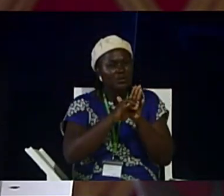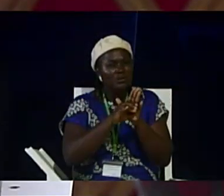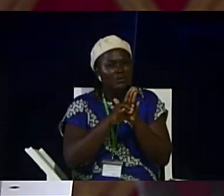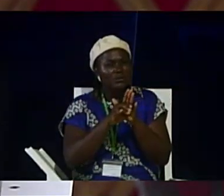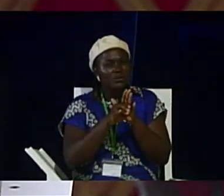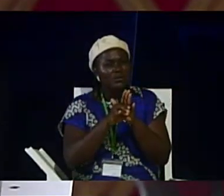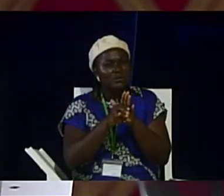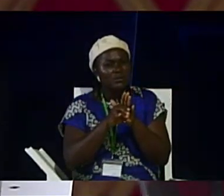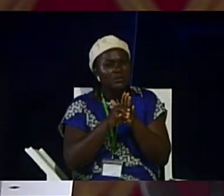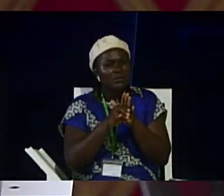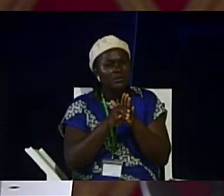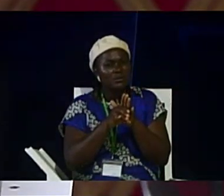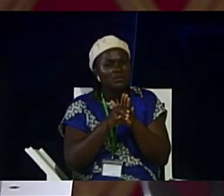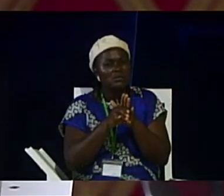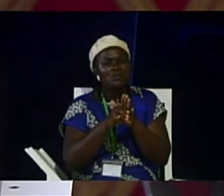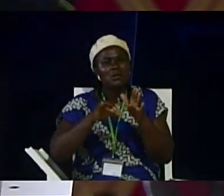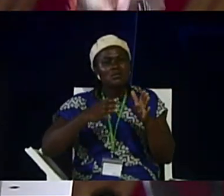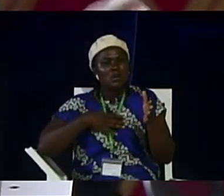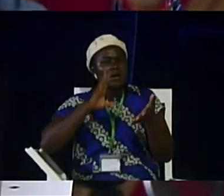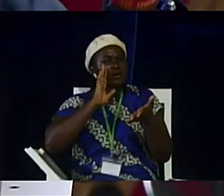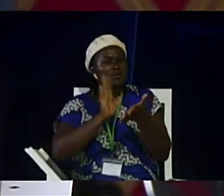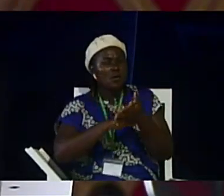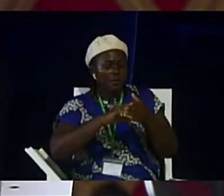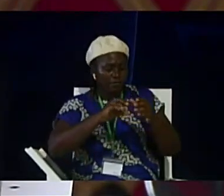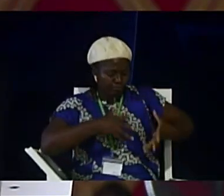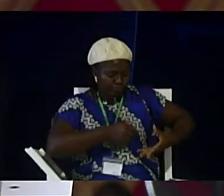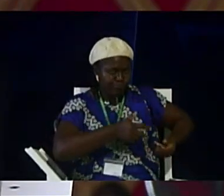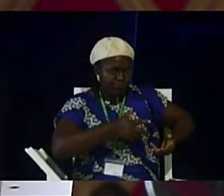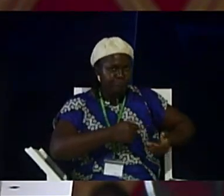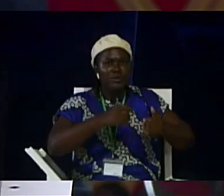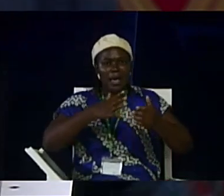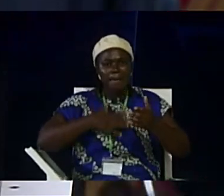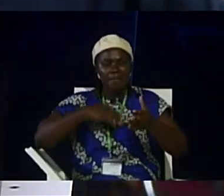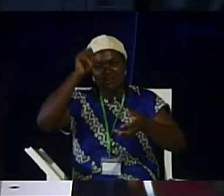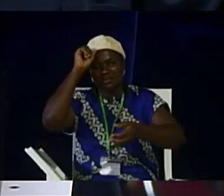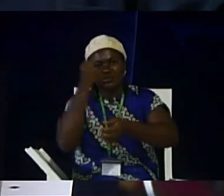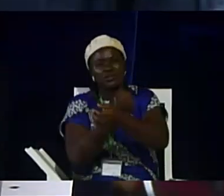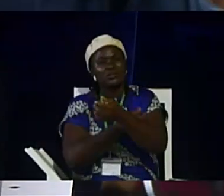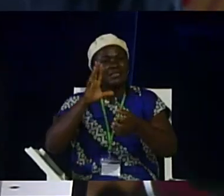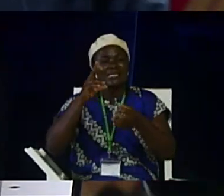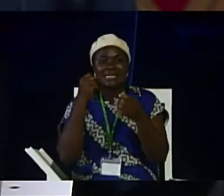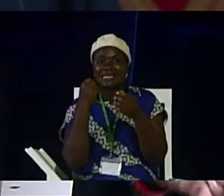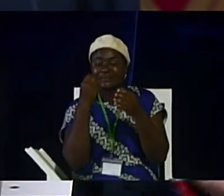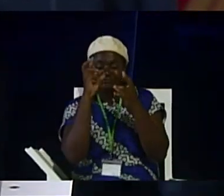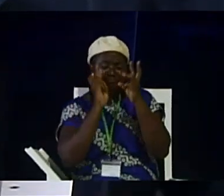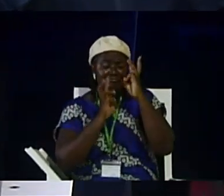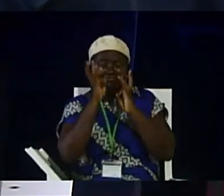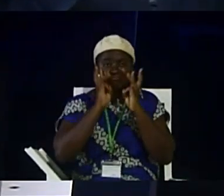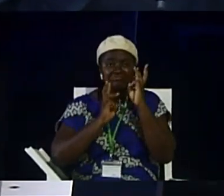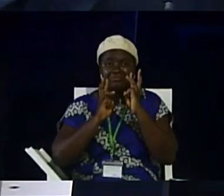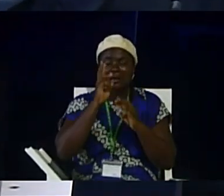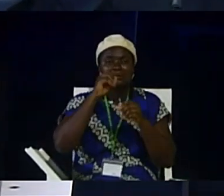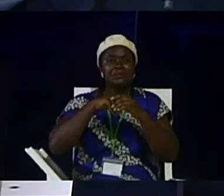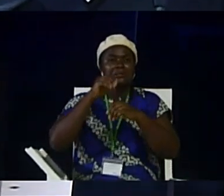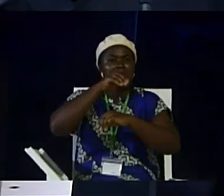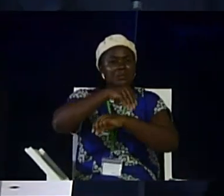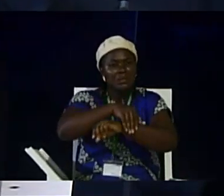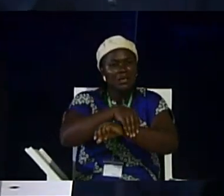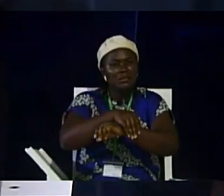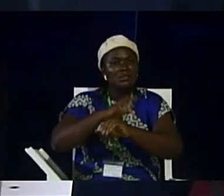pump, I now, when my son would cry, could get up in the night, go get the bottle that